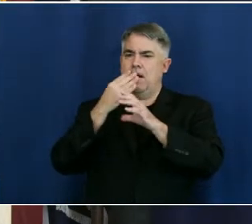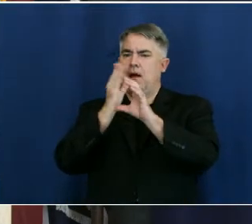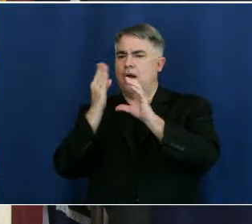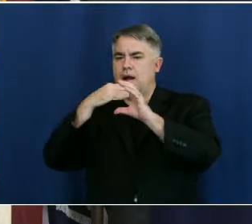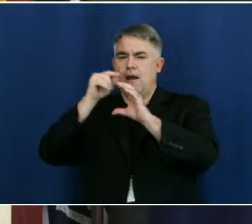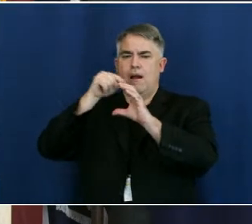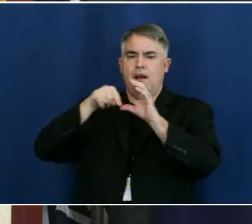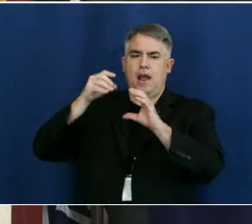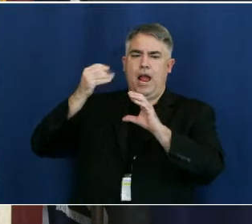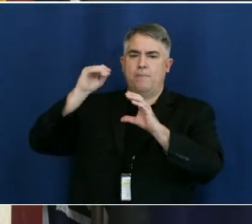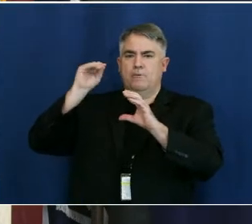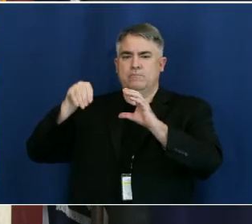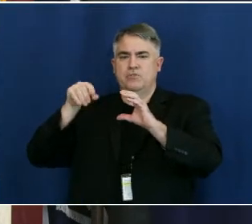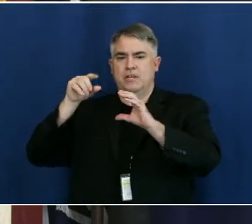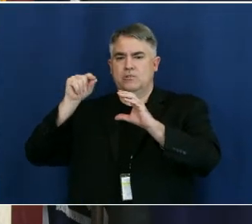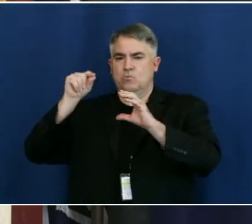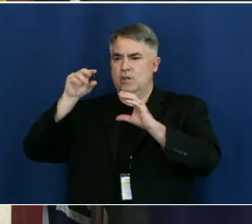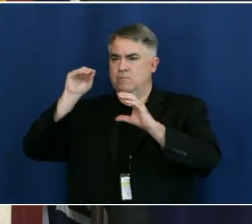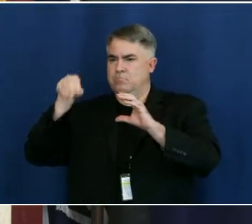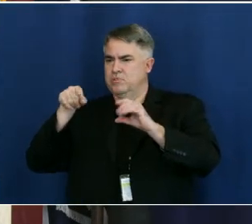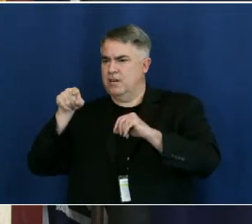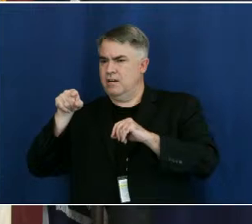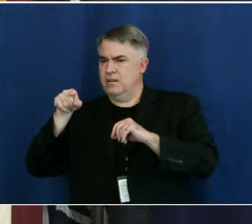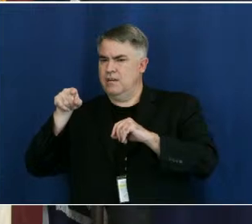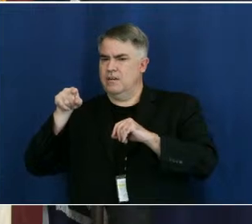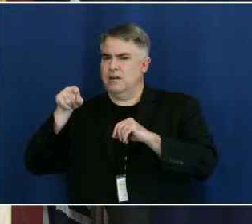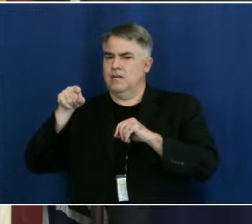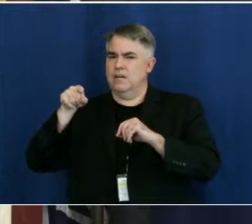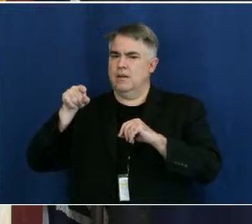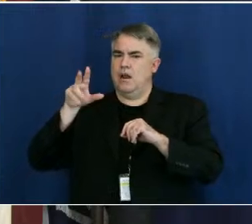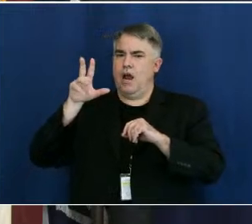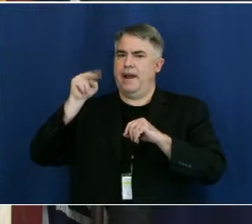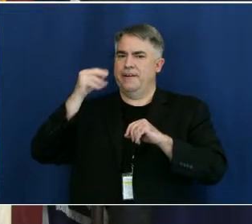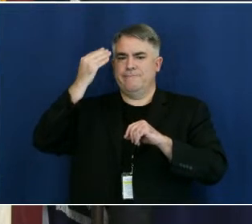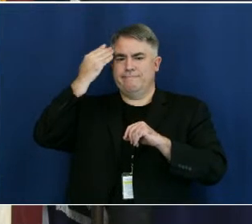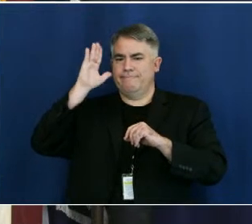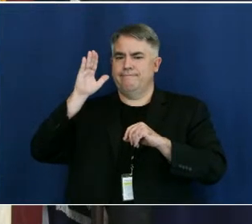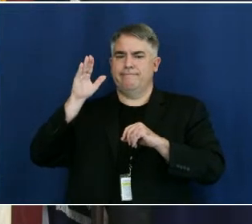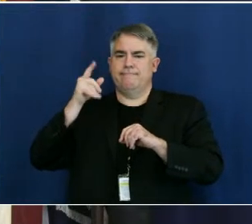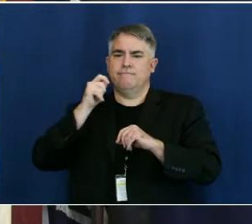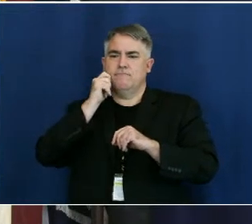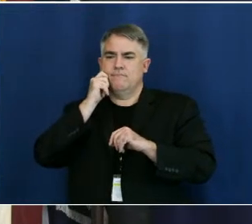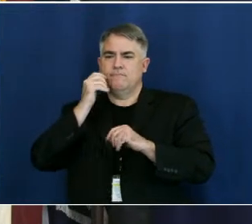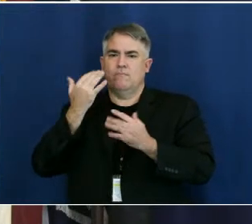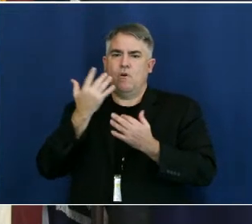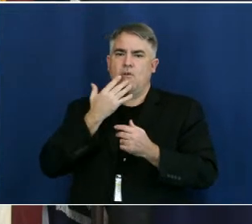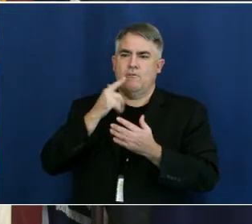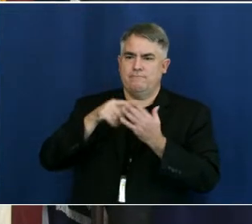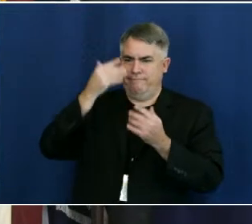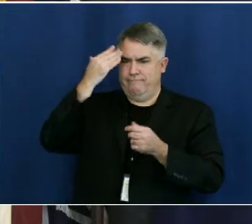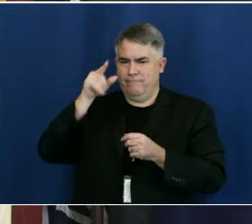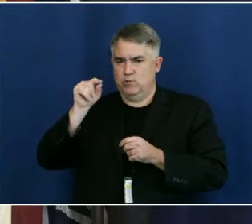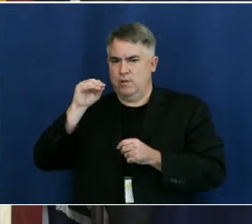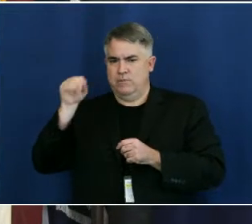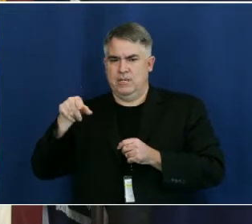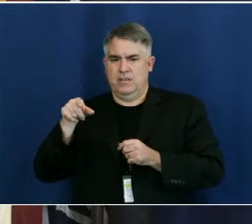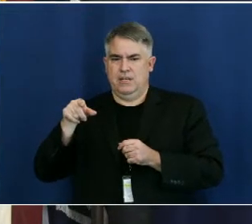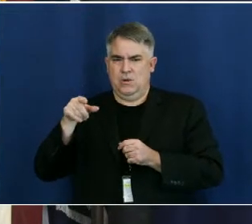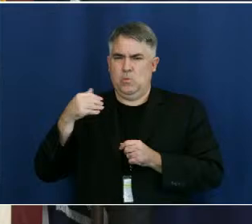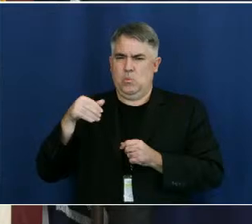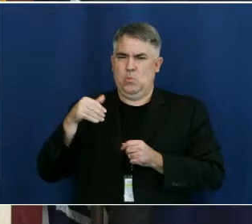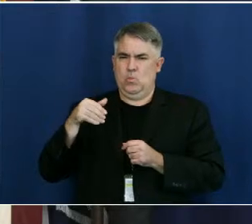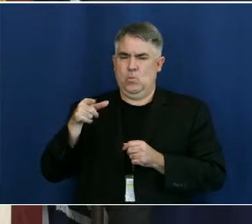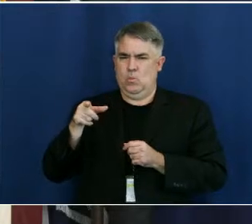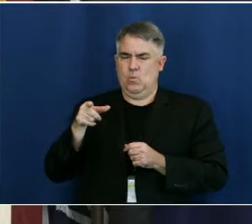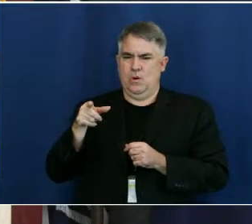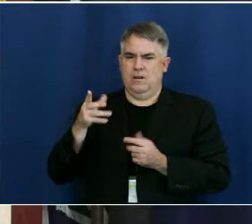breakdown consists of people with kind of unknown race. I don't know if you have any clarity on why it's such a big fraction